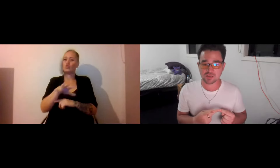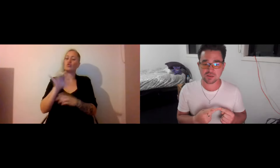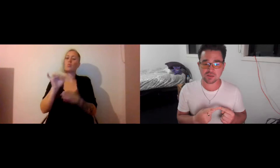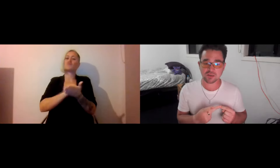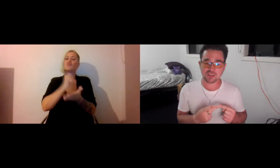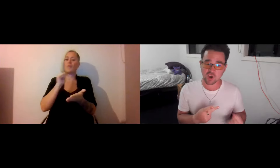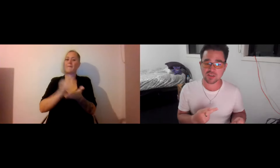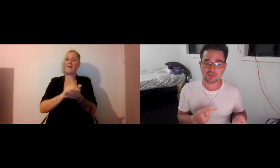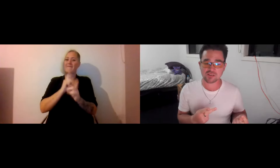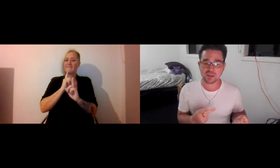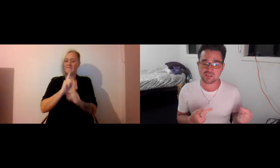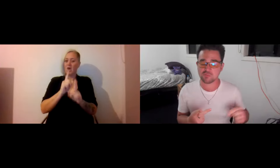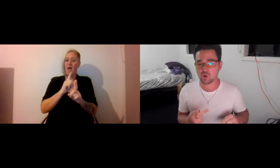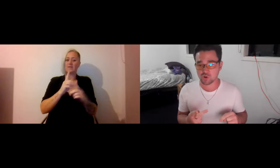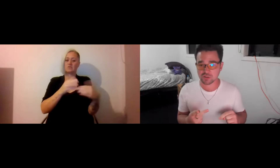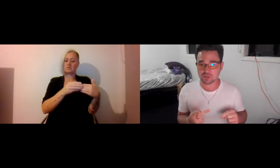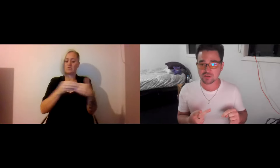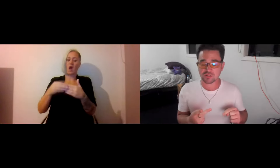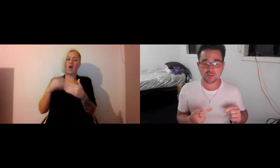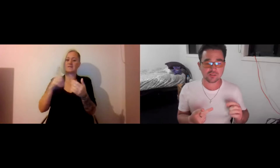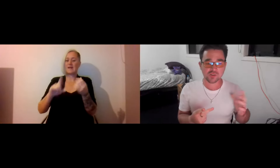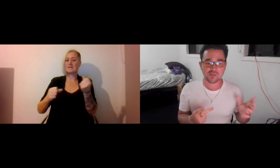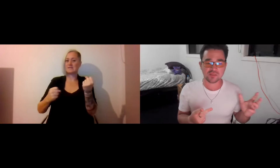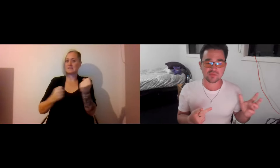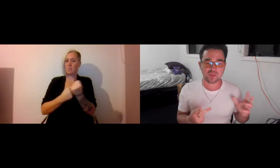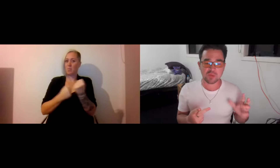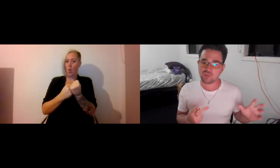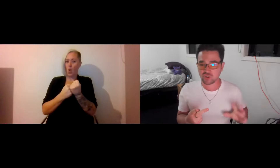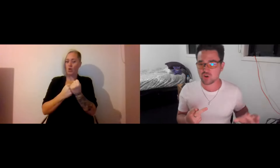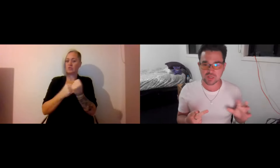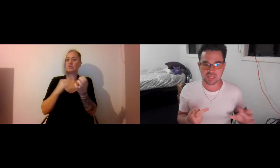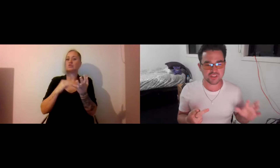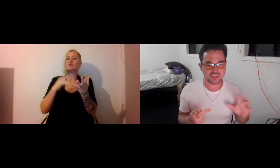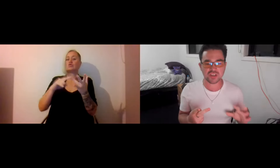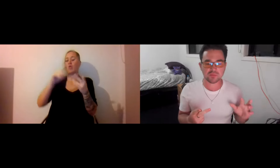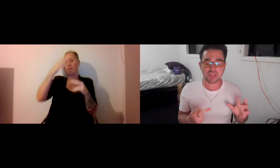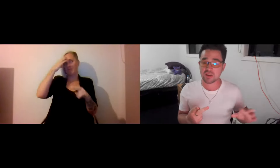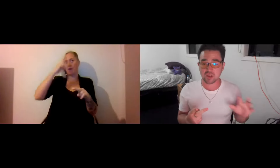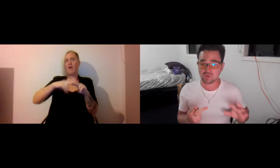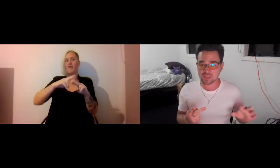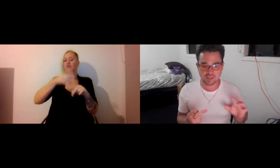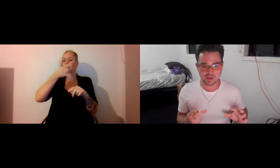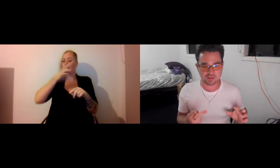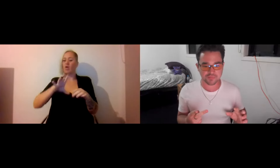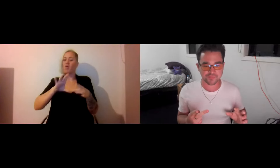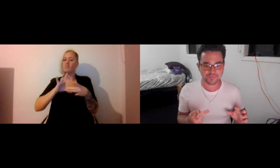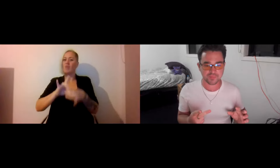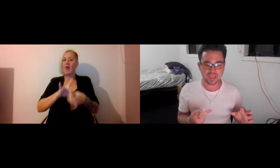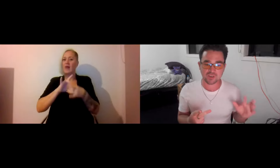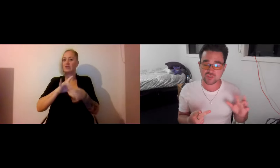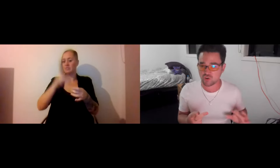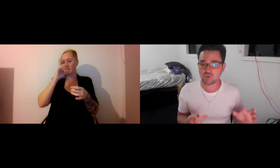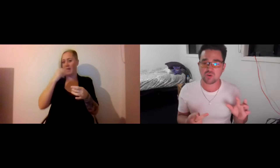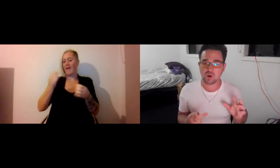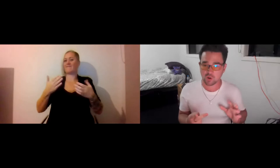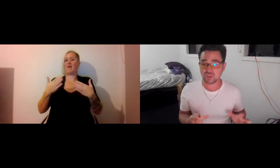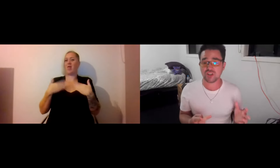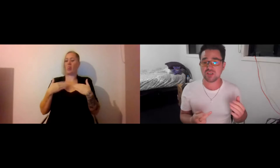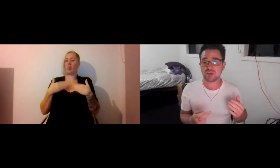advice, guidance and support so that the parent-child relationship can have a healthy start and a